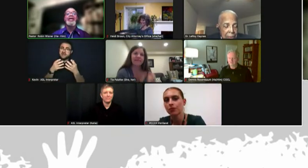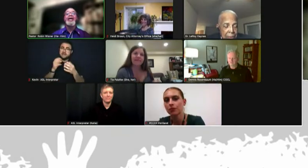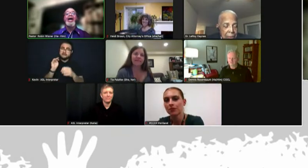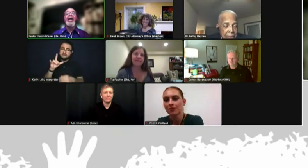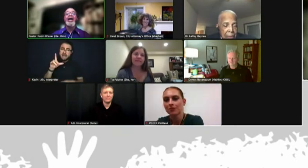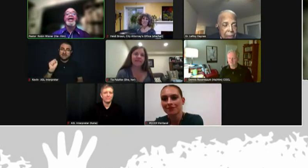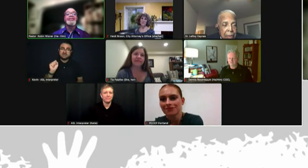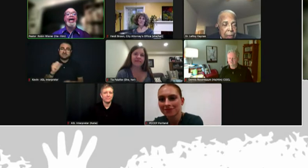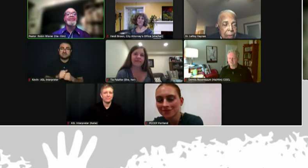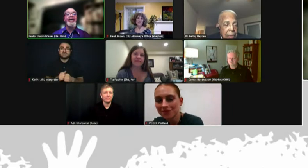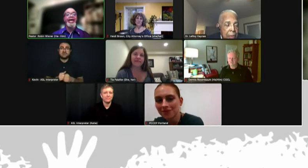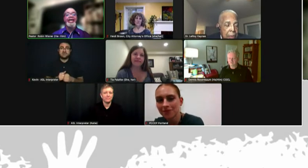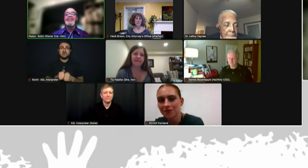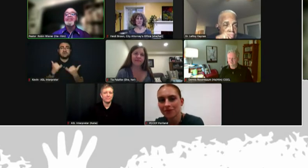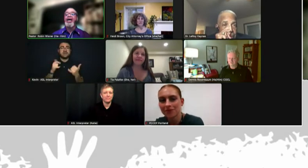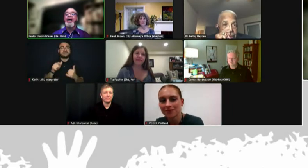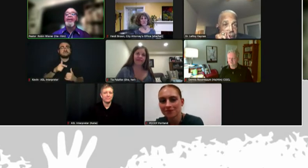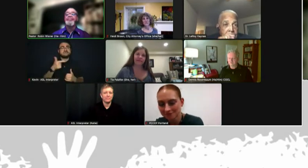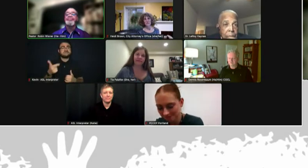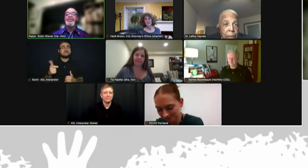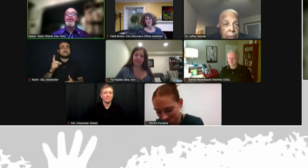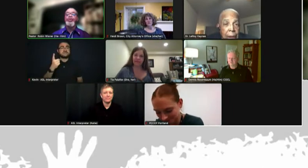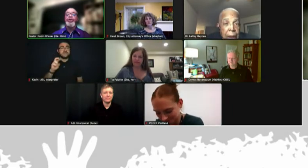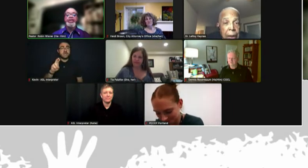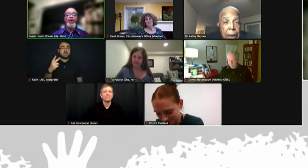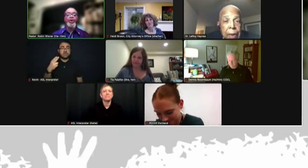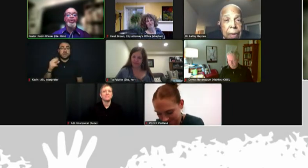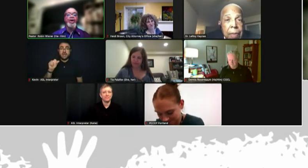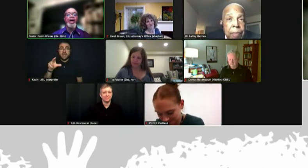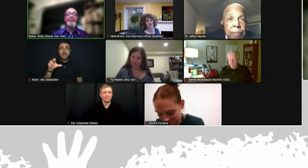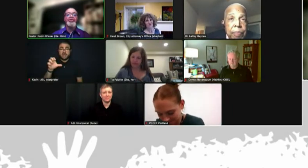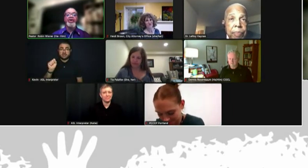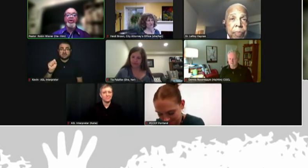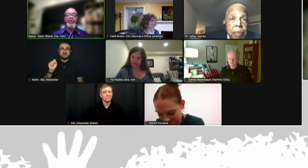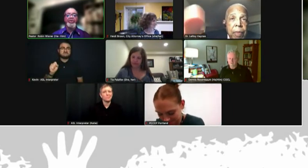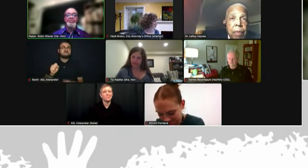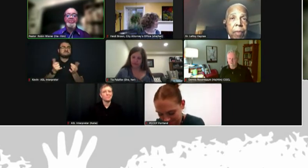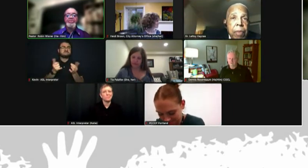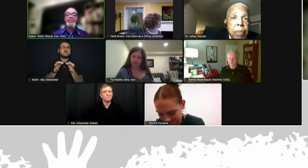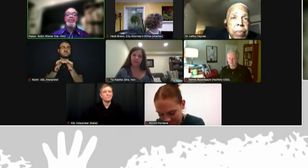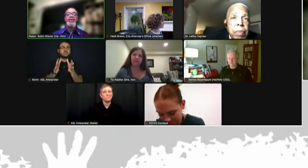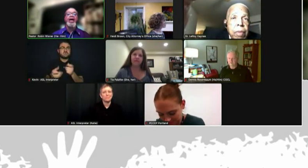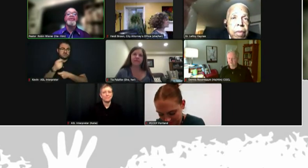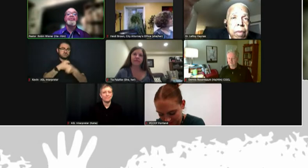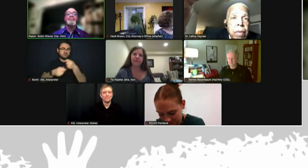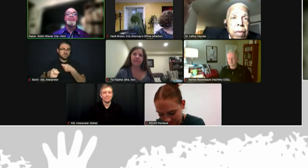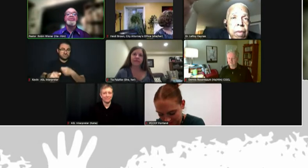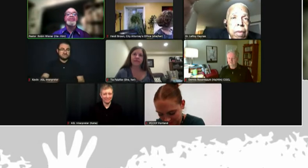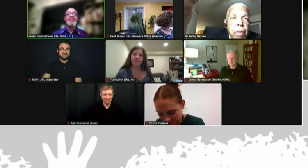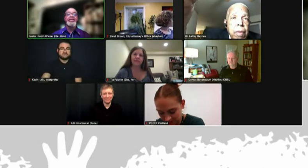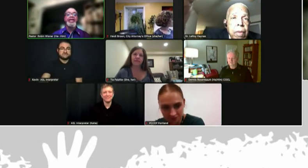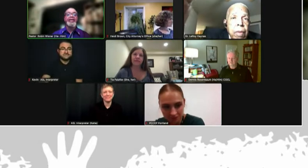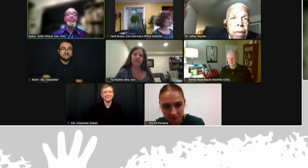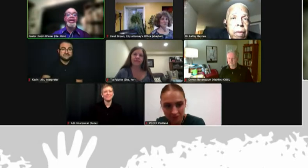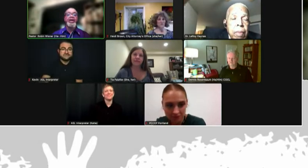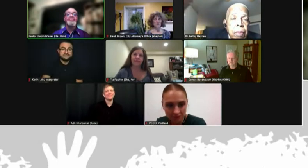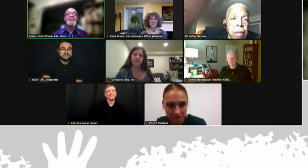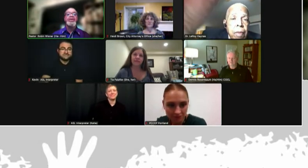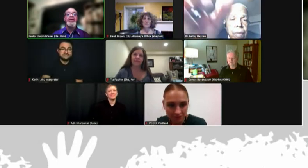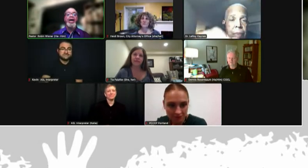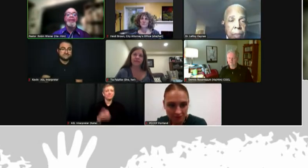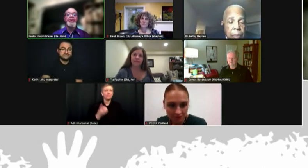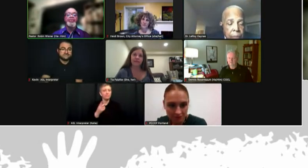point, Dr. Haynes, we know we've heard from both the city as